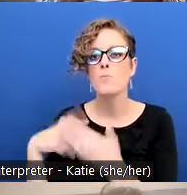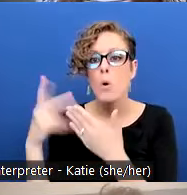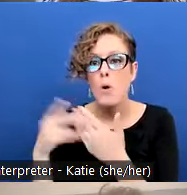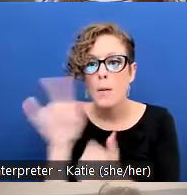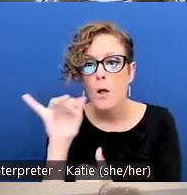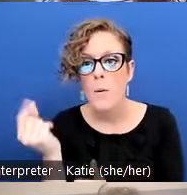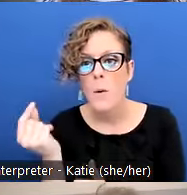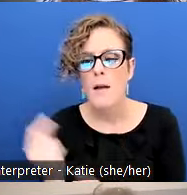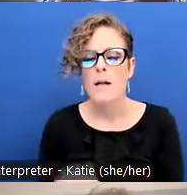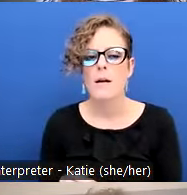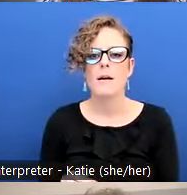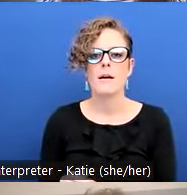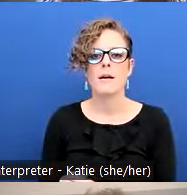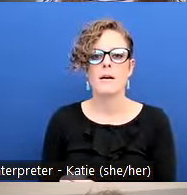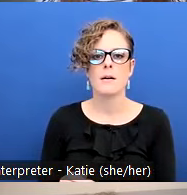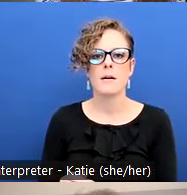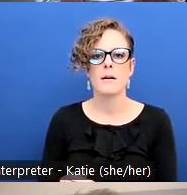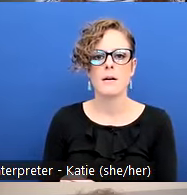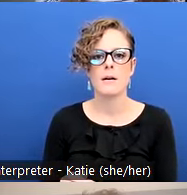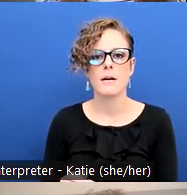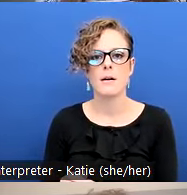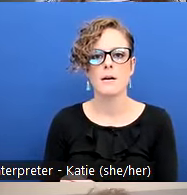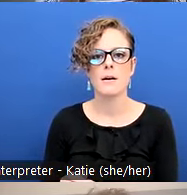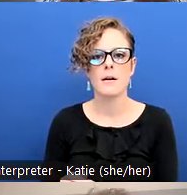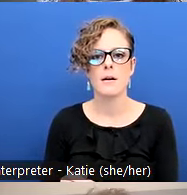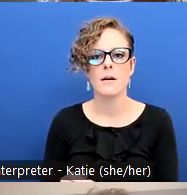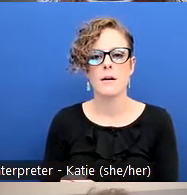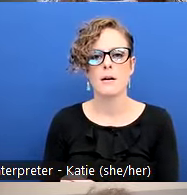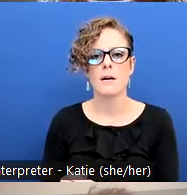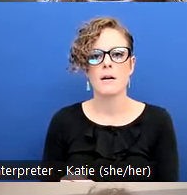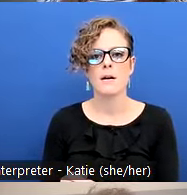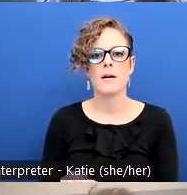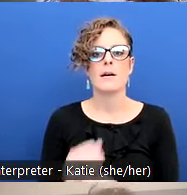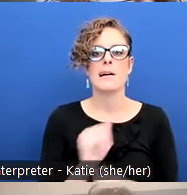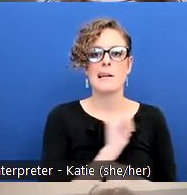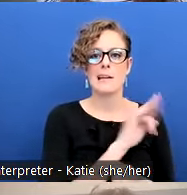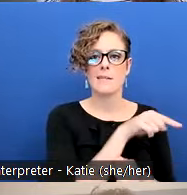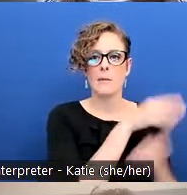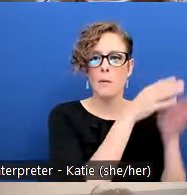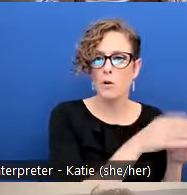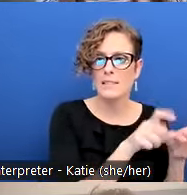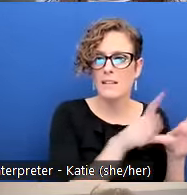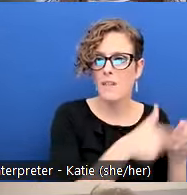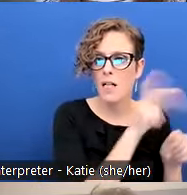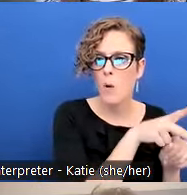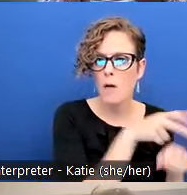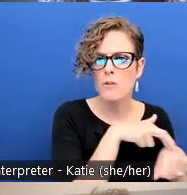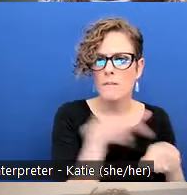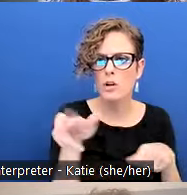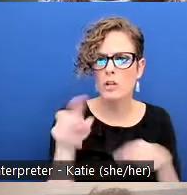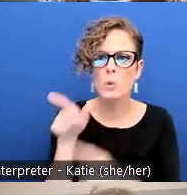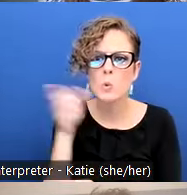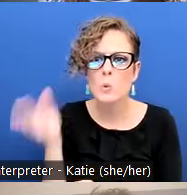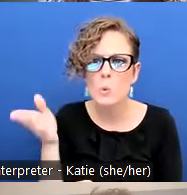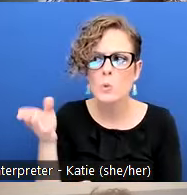who the victims will be referred to for follow-up care, how that will be paid for. All of those things remain to